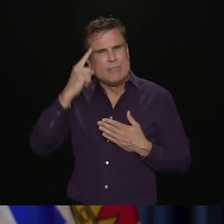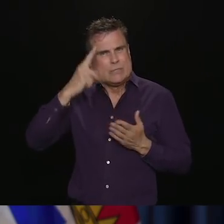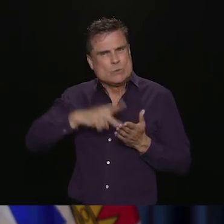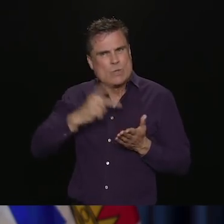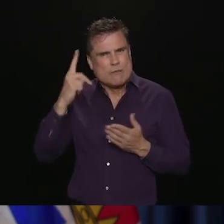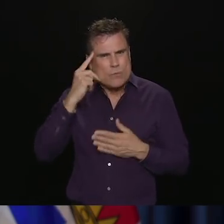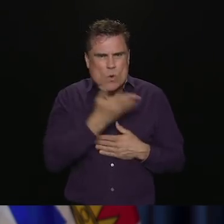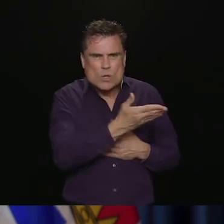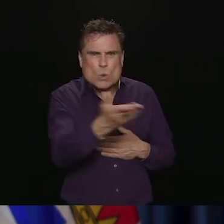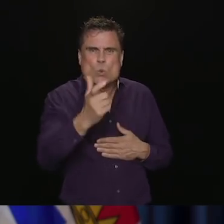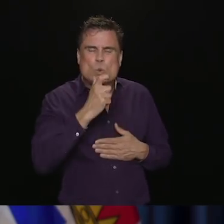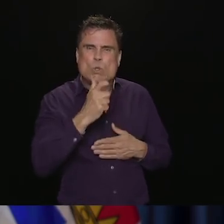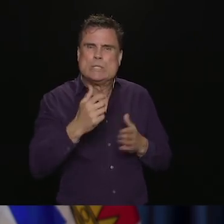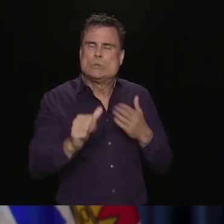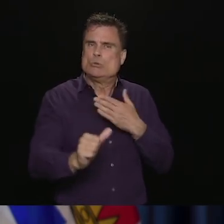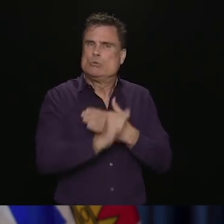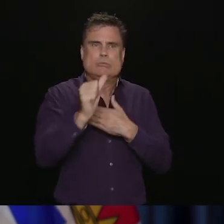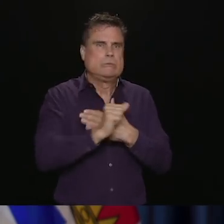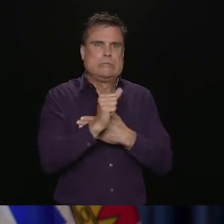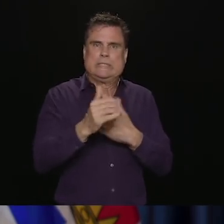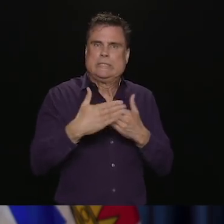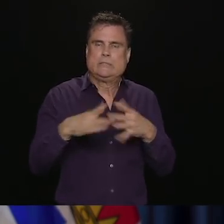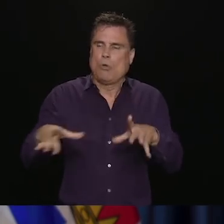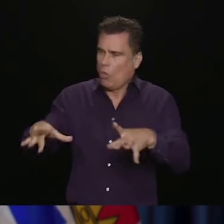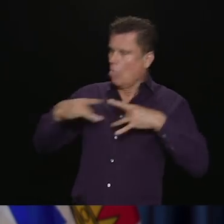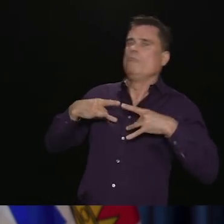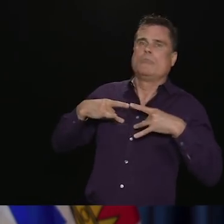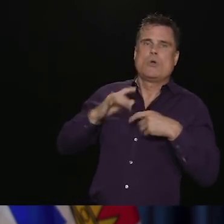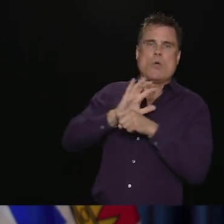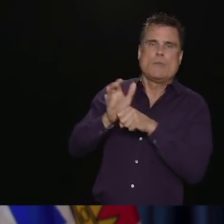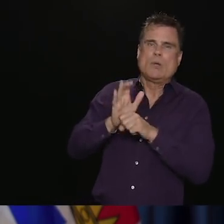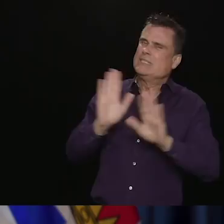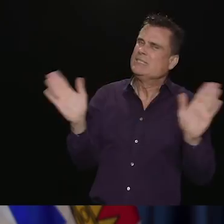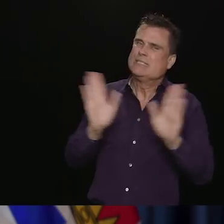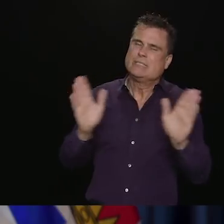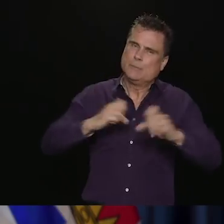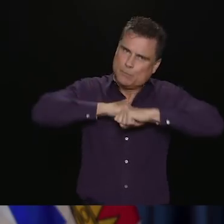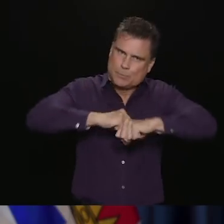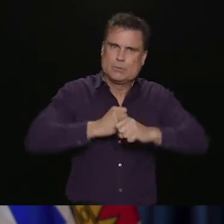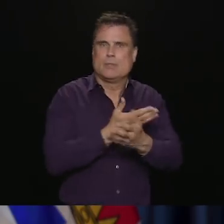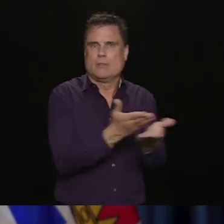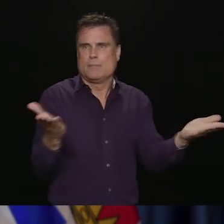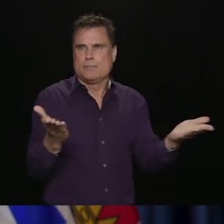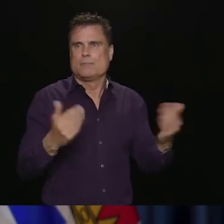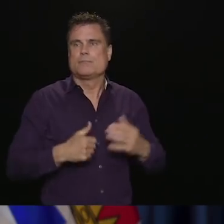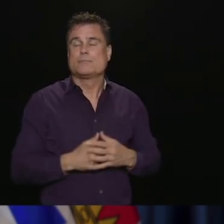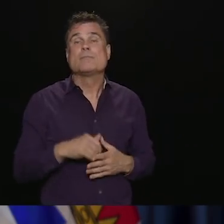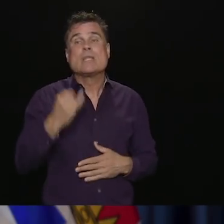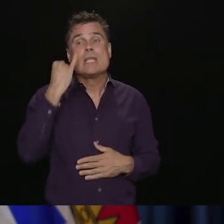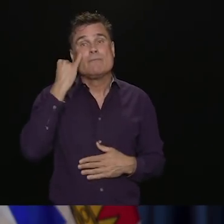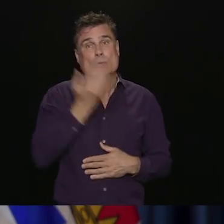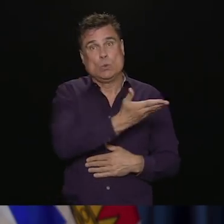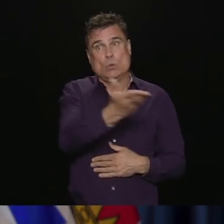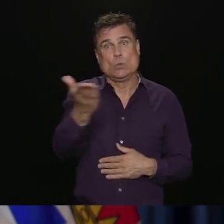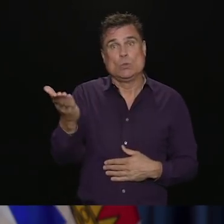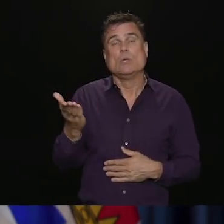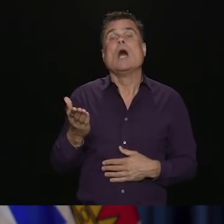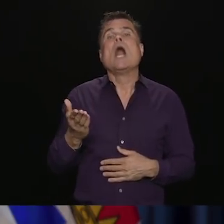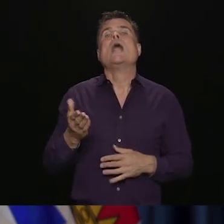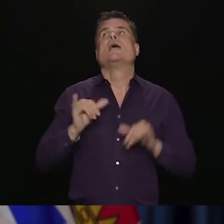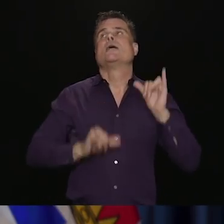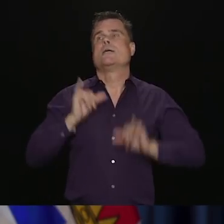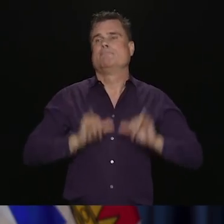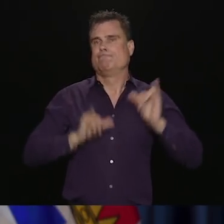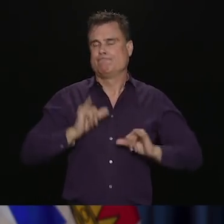support and interaction. And when we act to physically distance, when we act to wash our